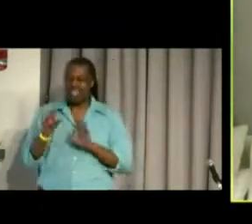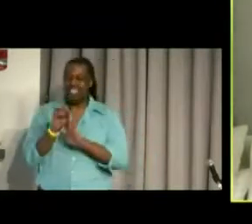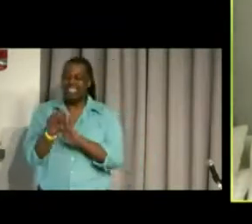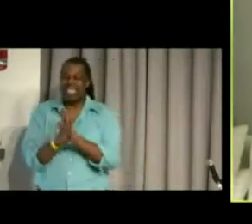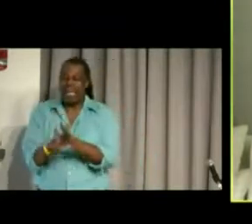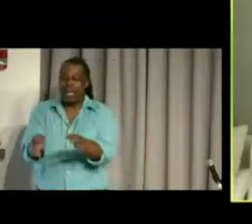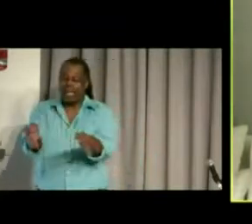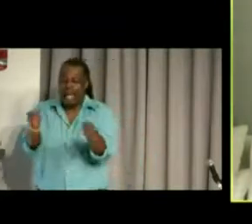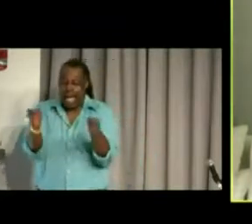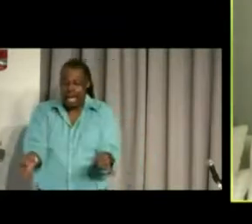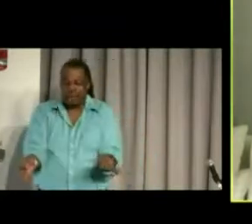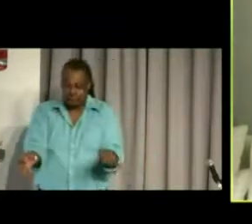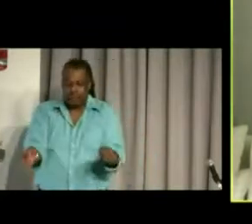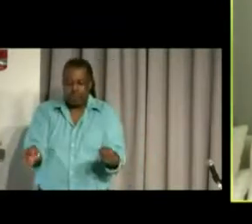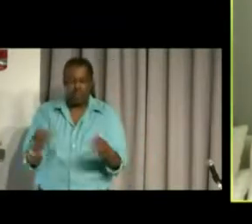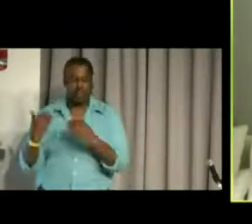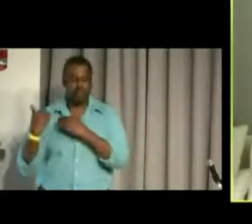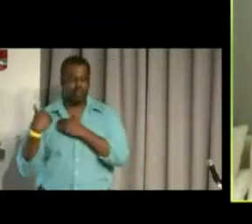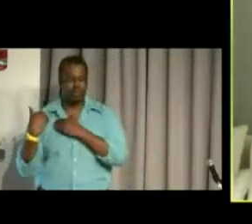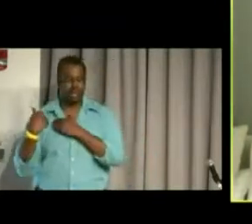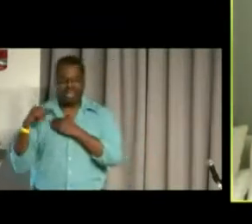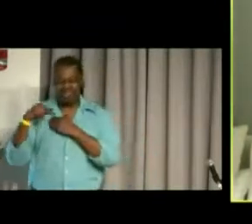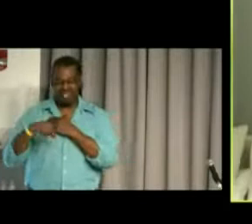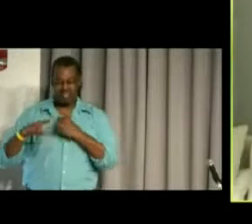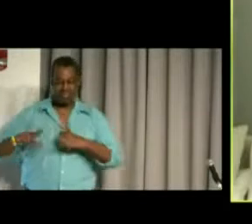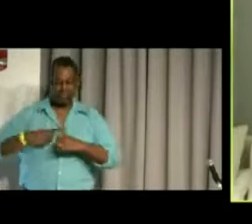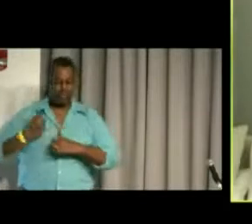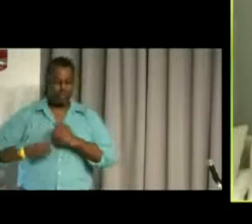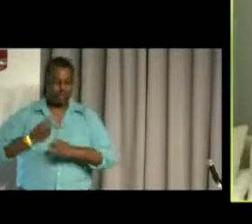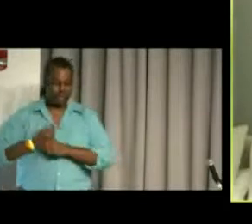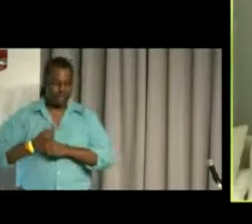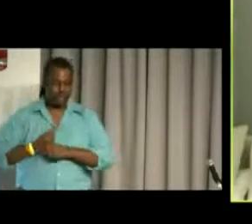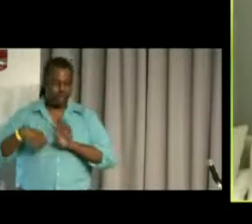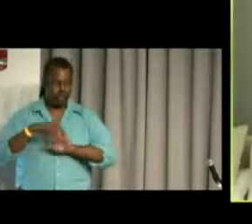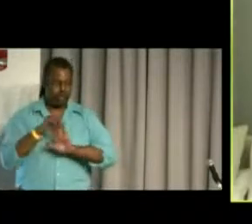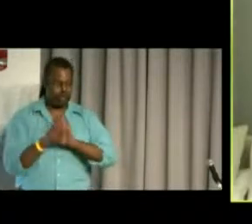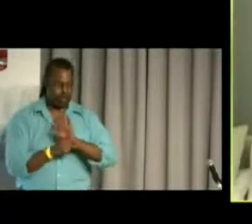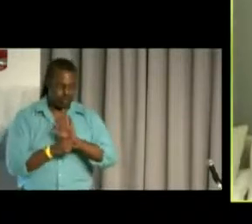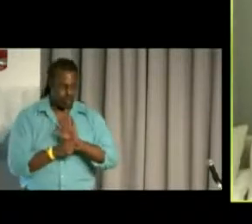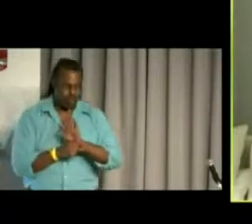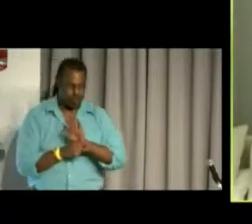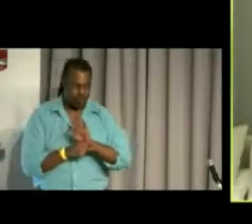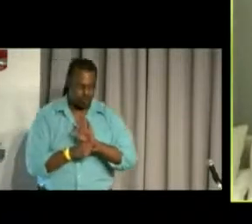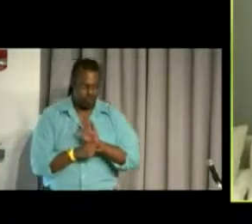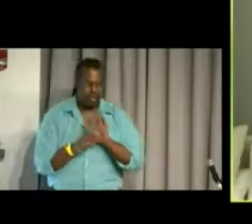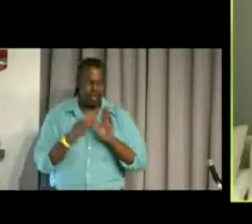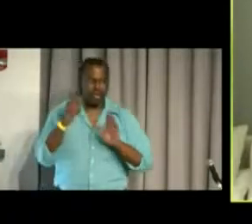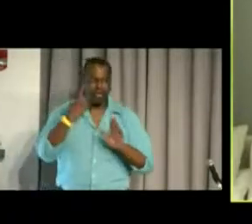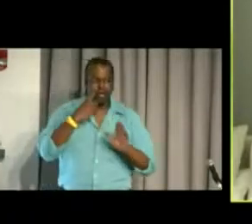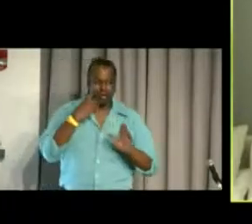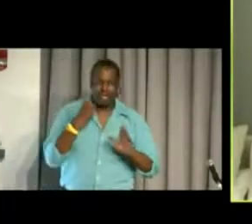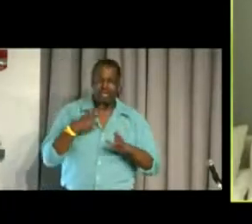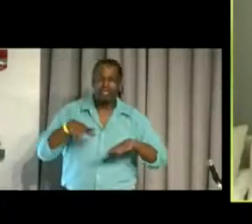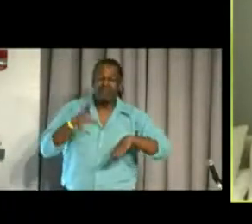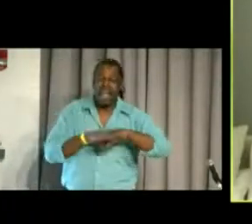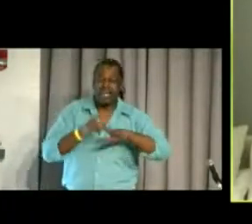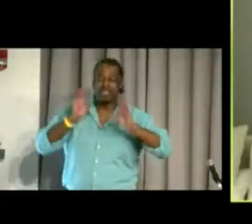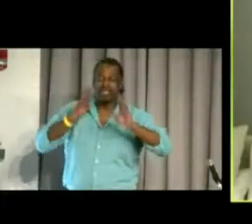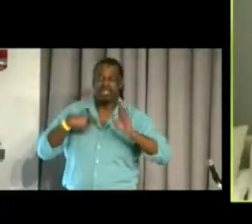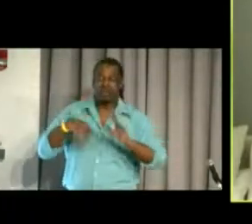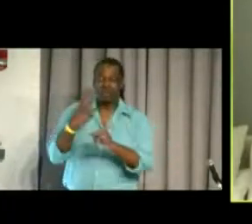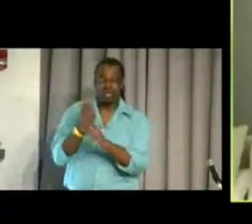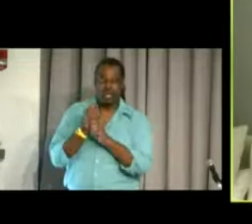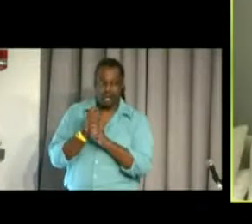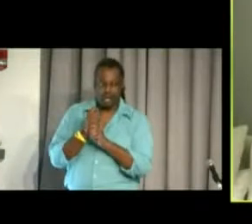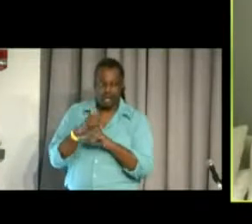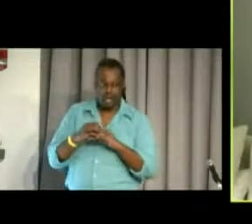for. And this year was the first year that the state, because of the national attention that we received,